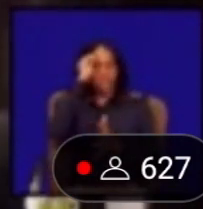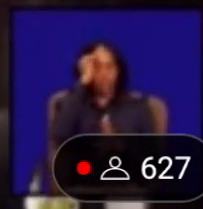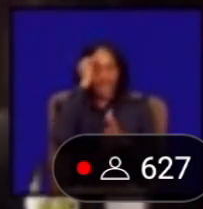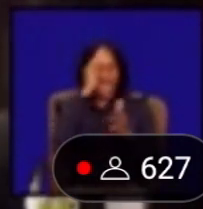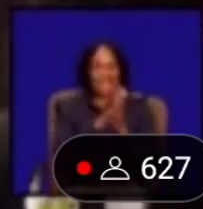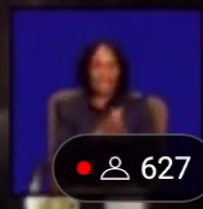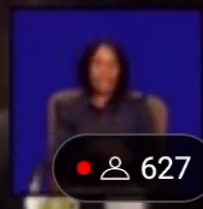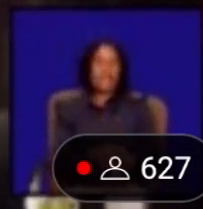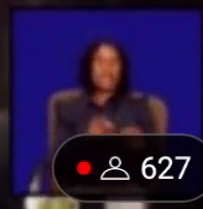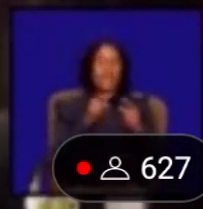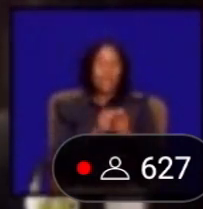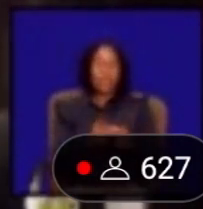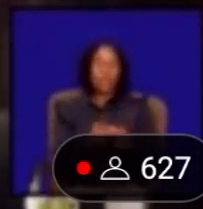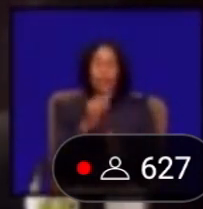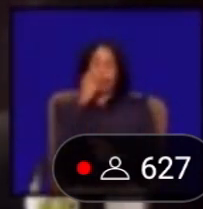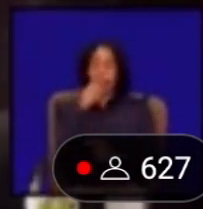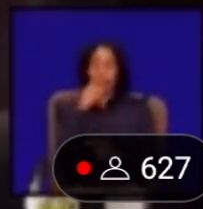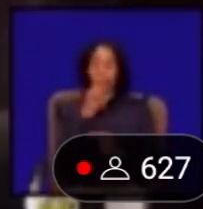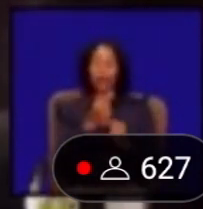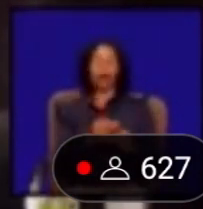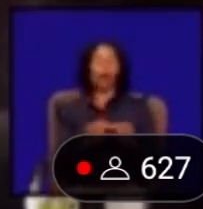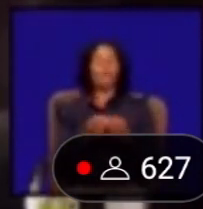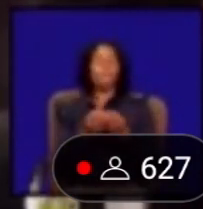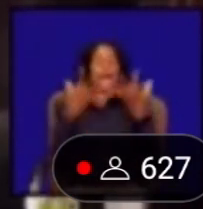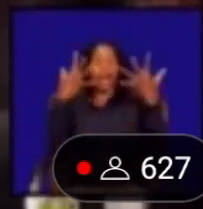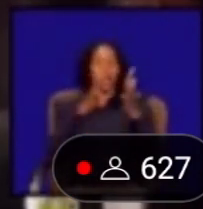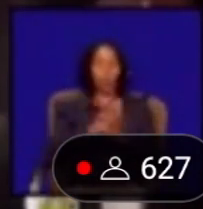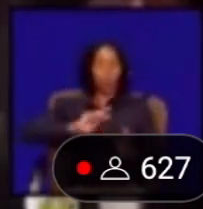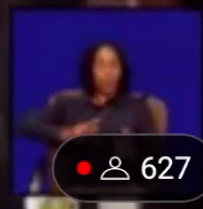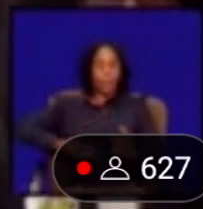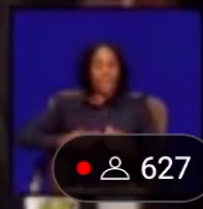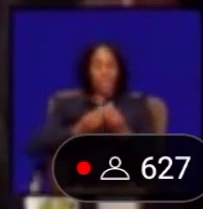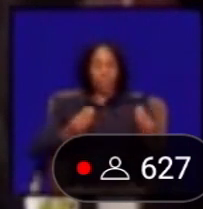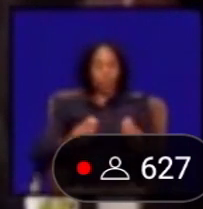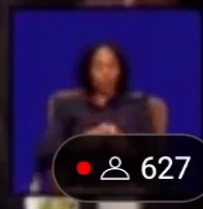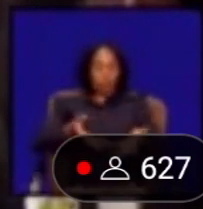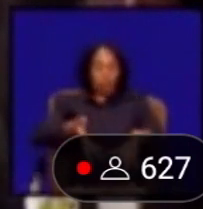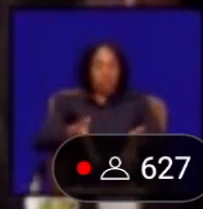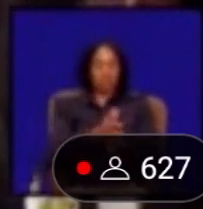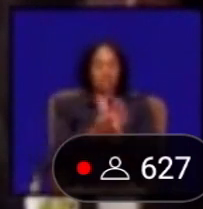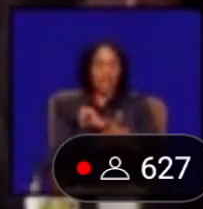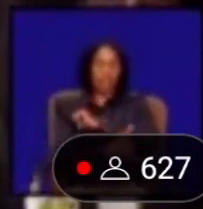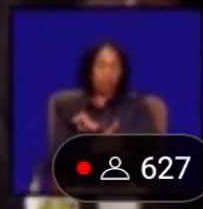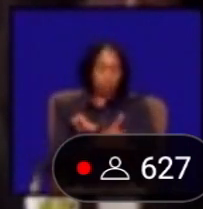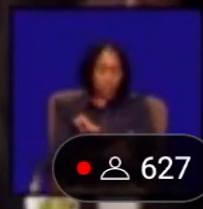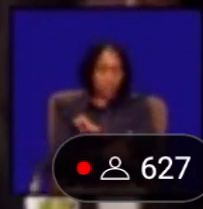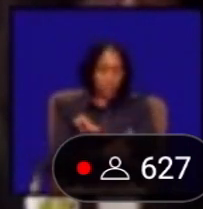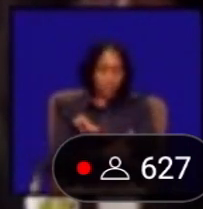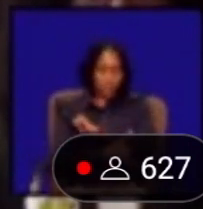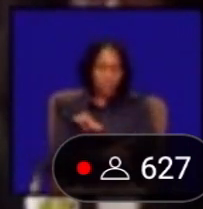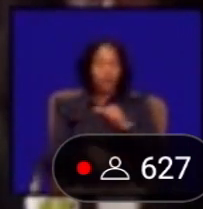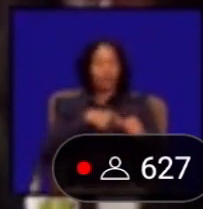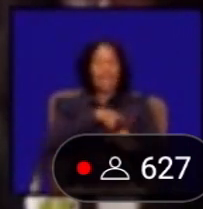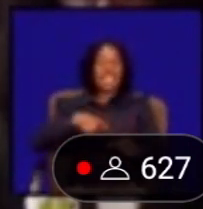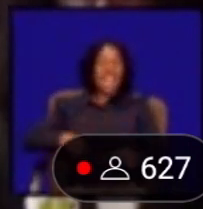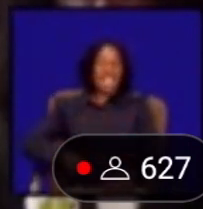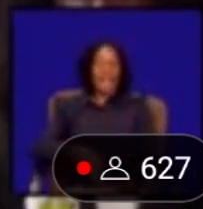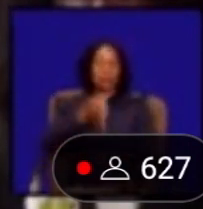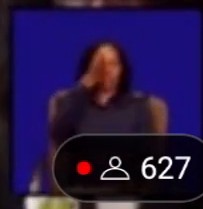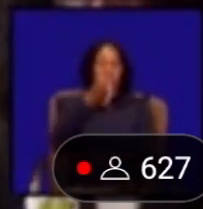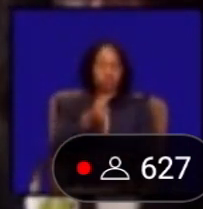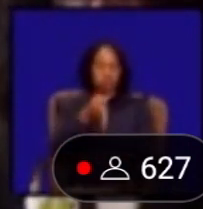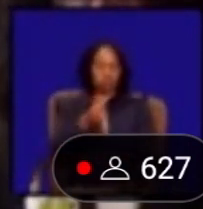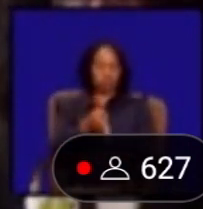of women and children of this country. Mr. President, I condemn you for your lack